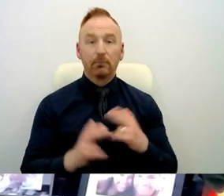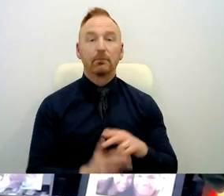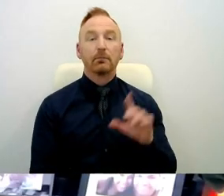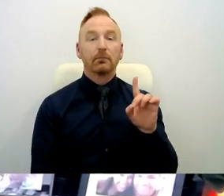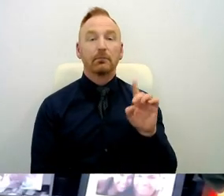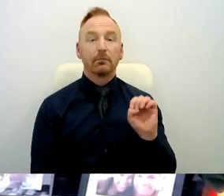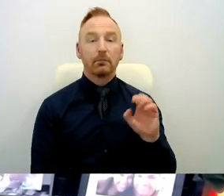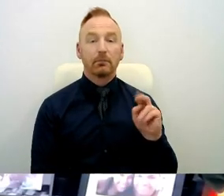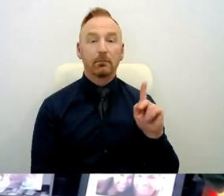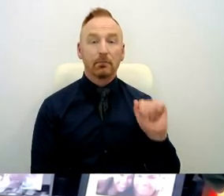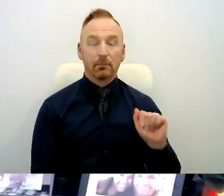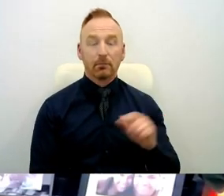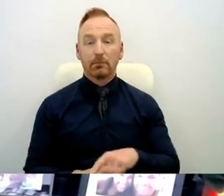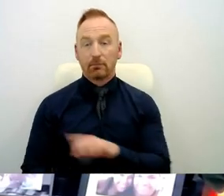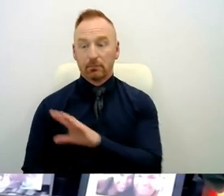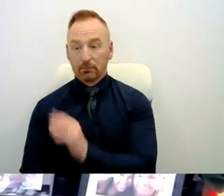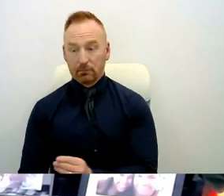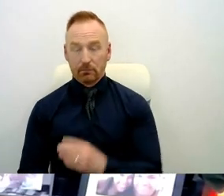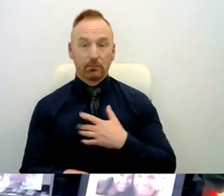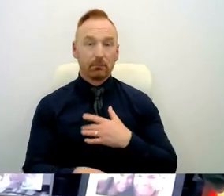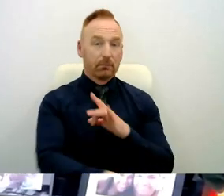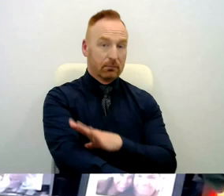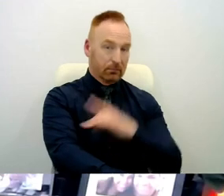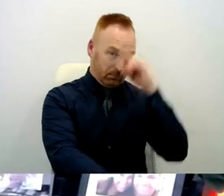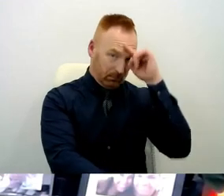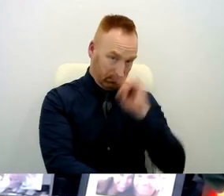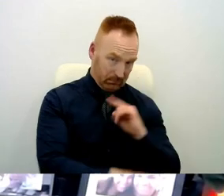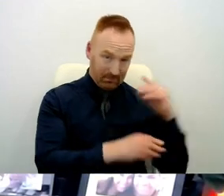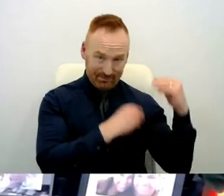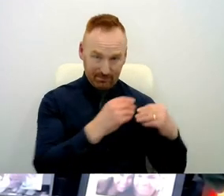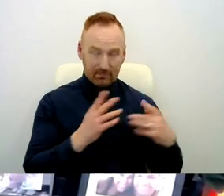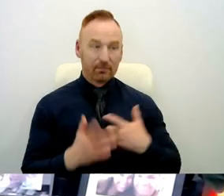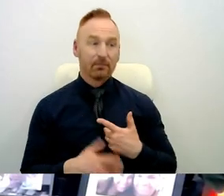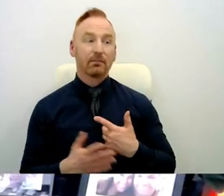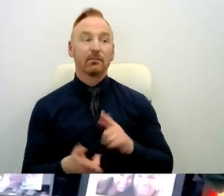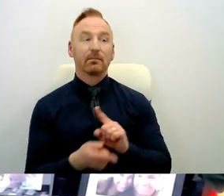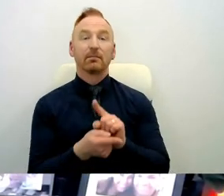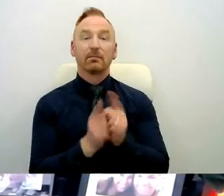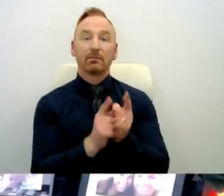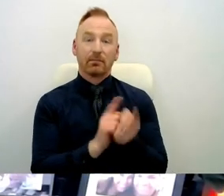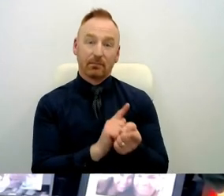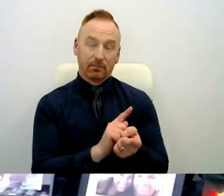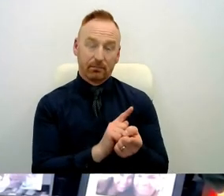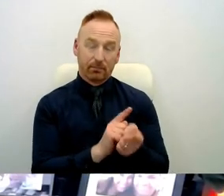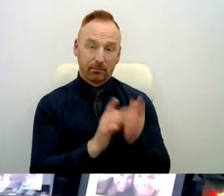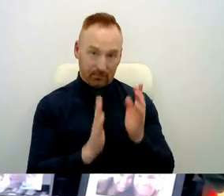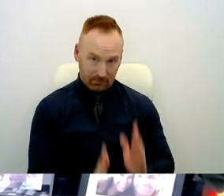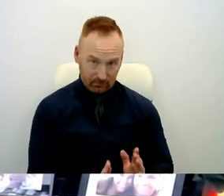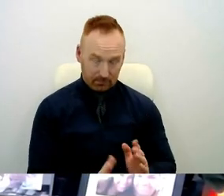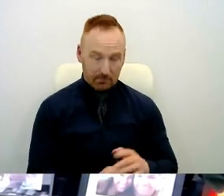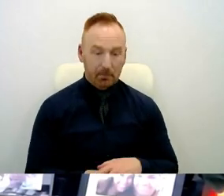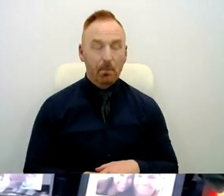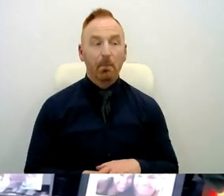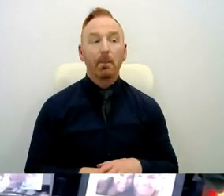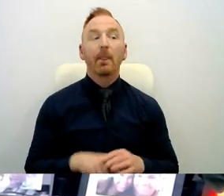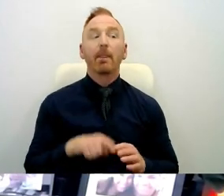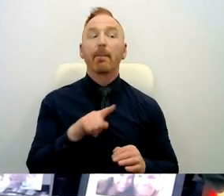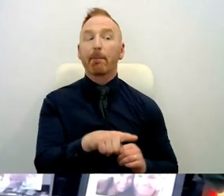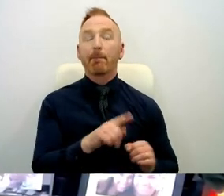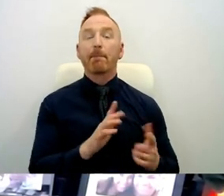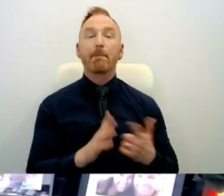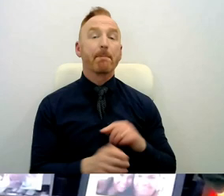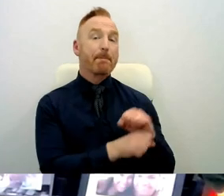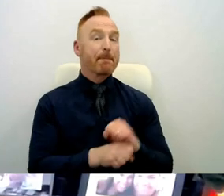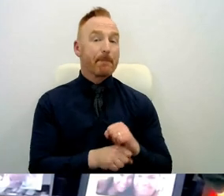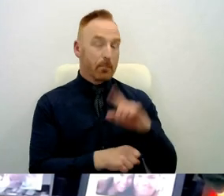Costa, and he was a person of African Portuguese descent and was an interpreter for Samuel de Champlain. The earliest record of an